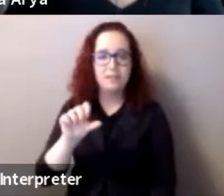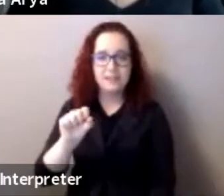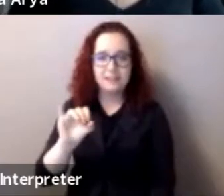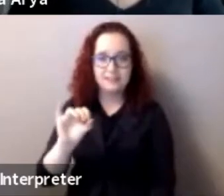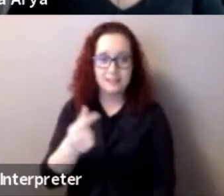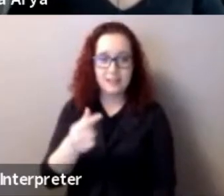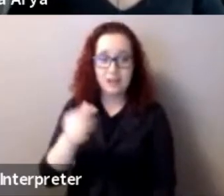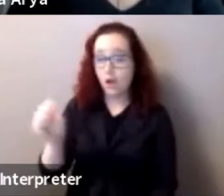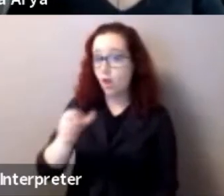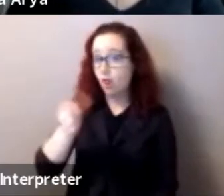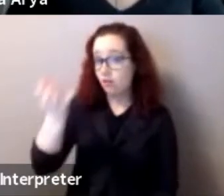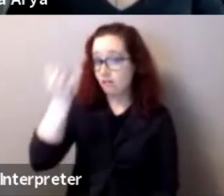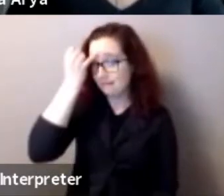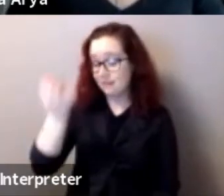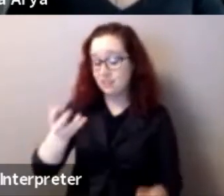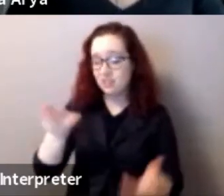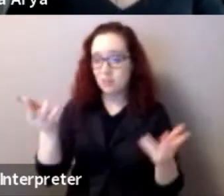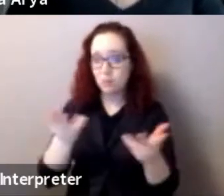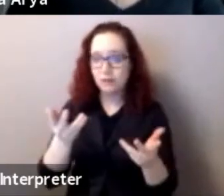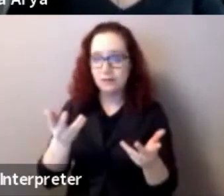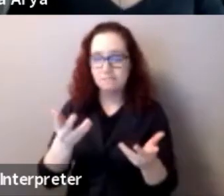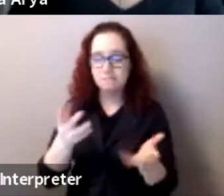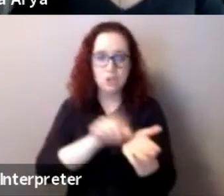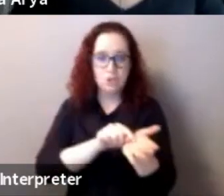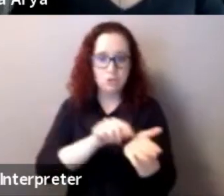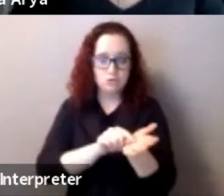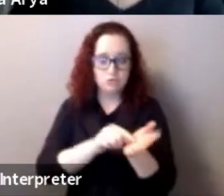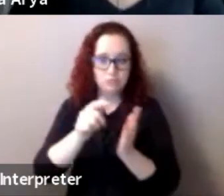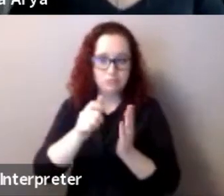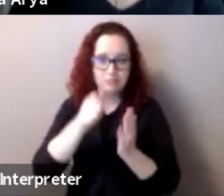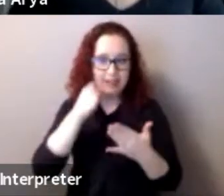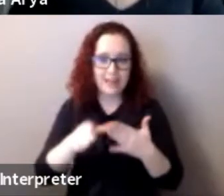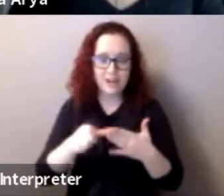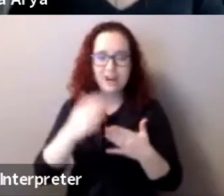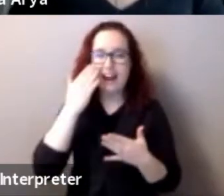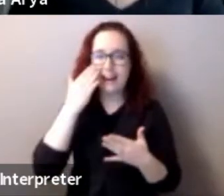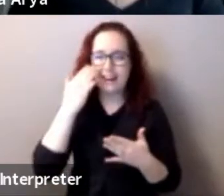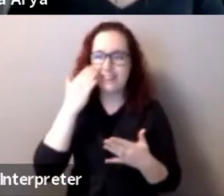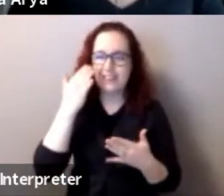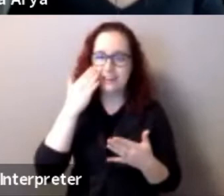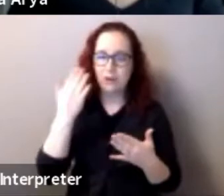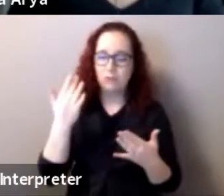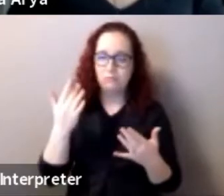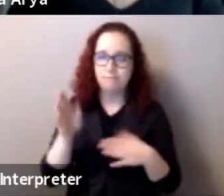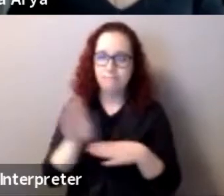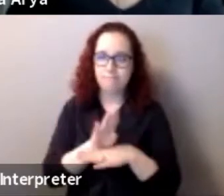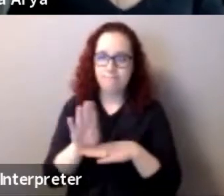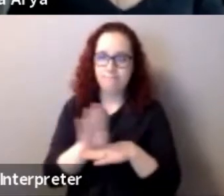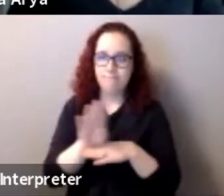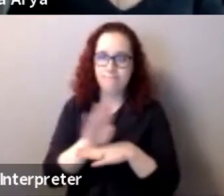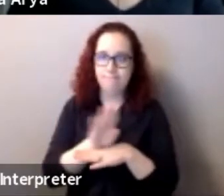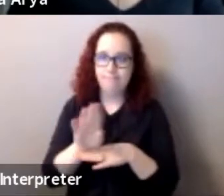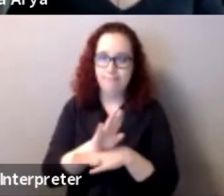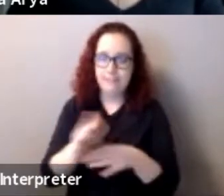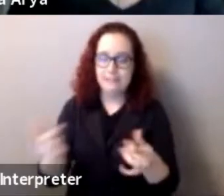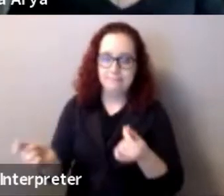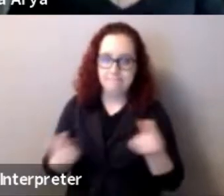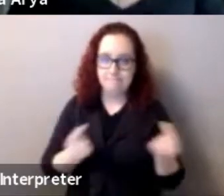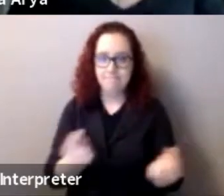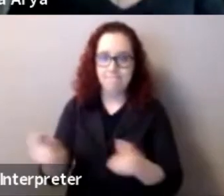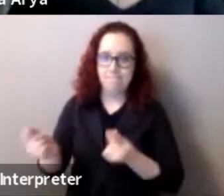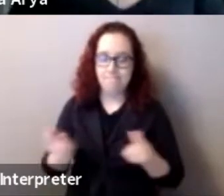ideas that we can share with you, again, a newsletter is nice, but I know that we are very busy professors and